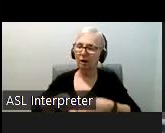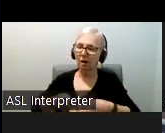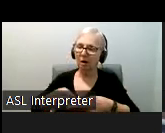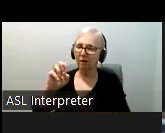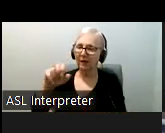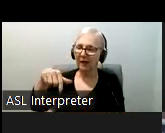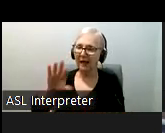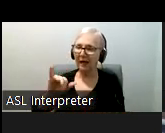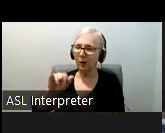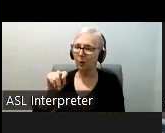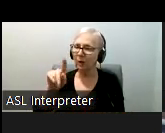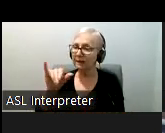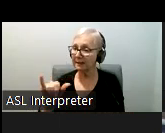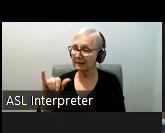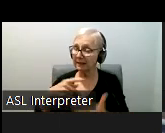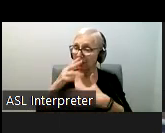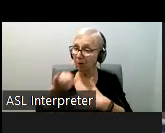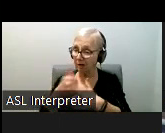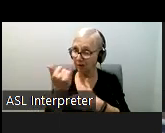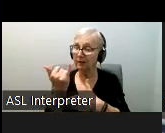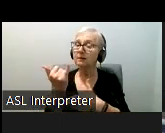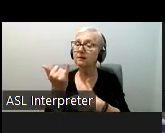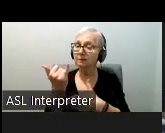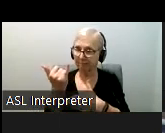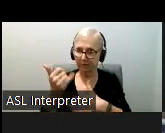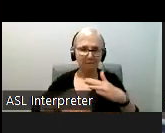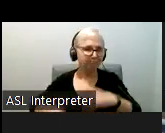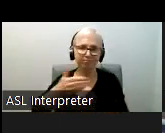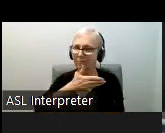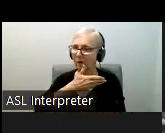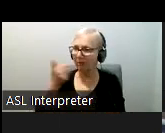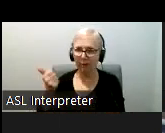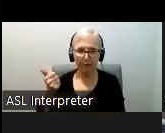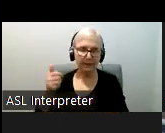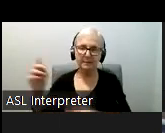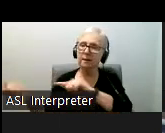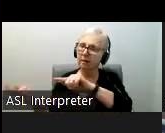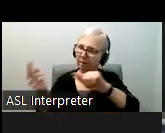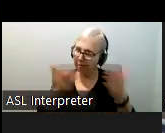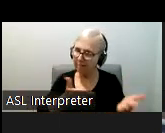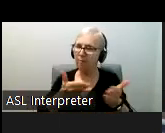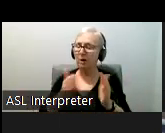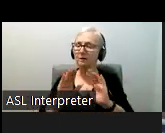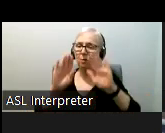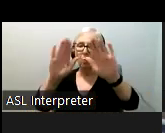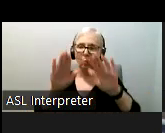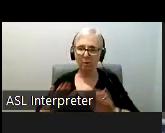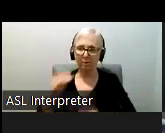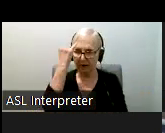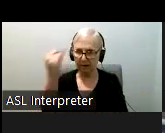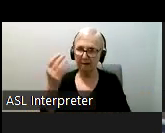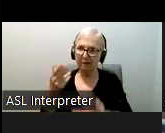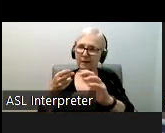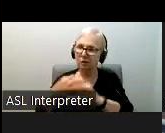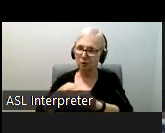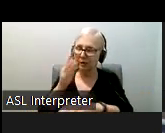top notch. I am so proud that they're willing to work with us, and they've already brought some great ideas. They joined our all